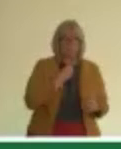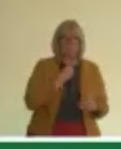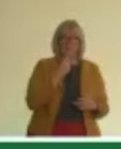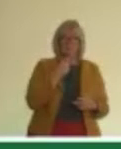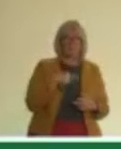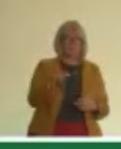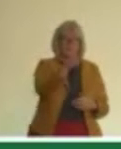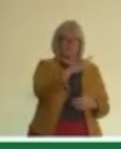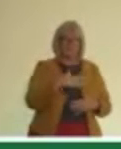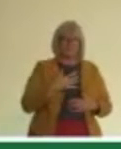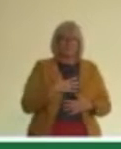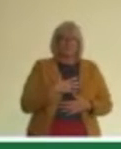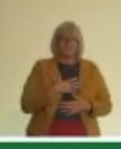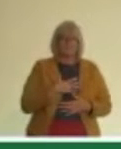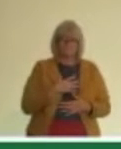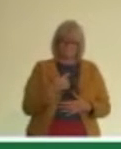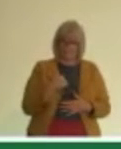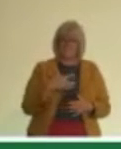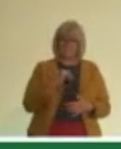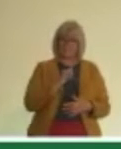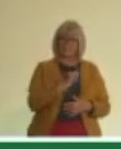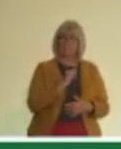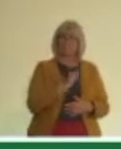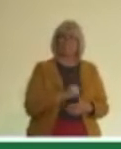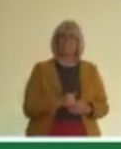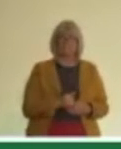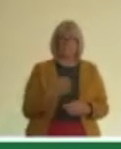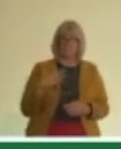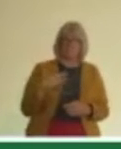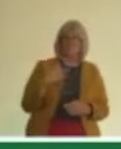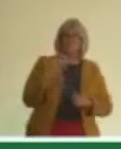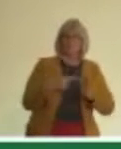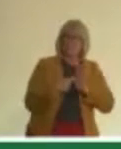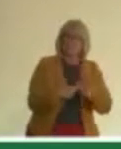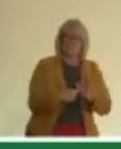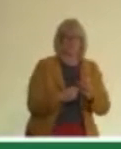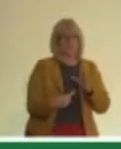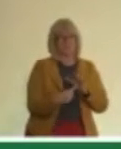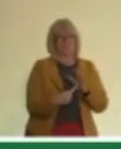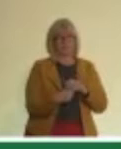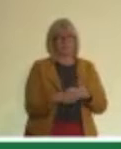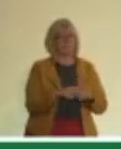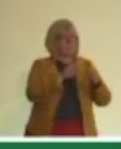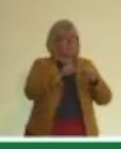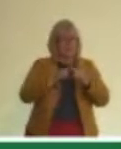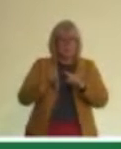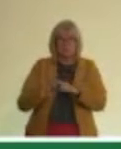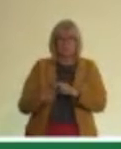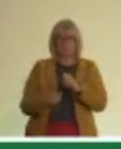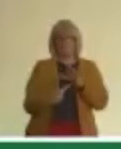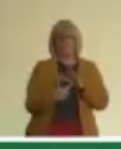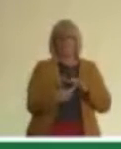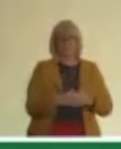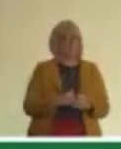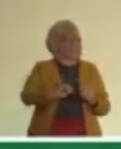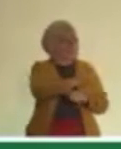too. Representation matters. Diversity matters. Our individual stories matter.